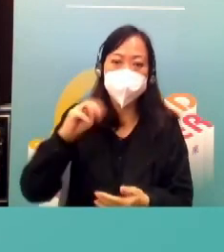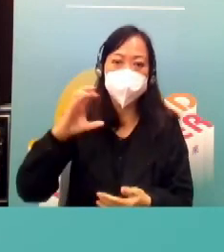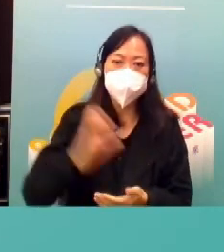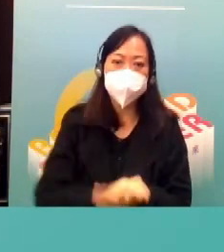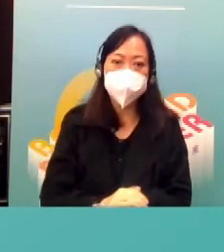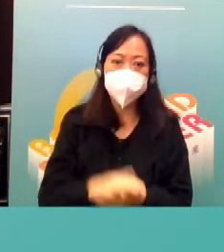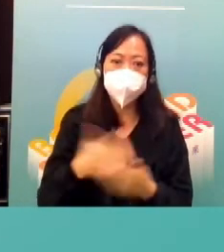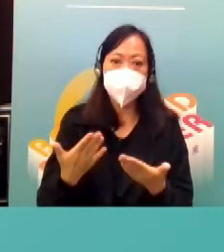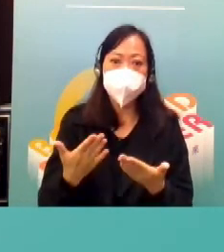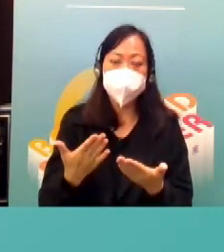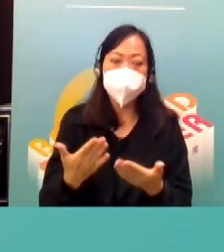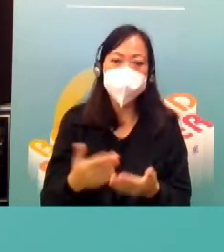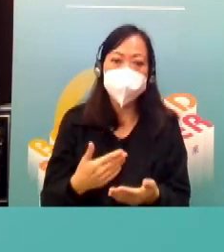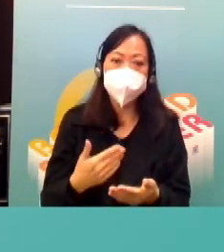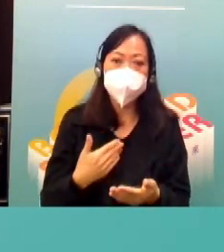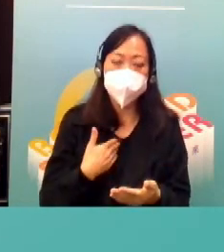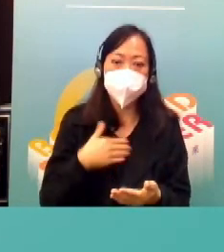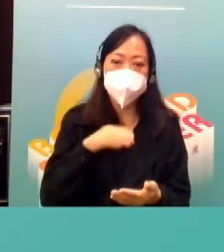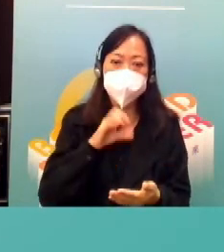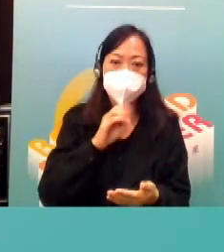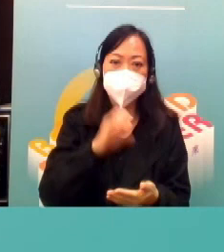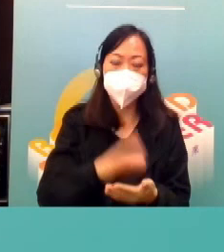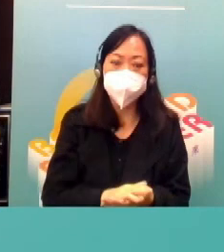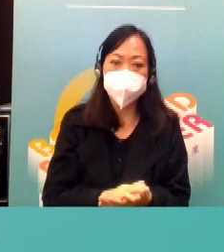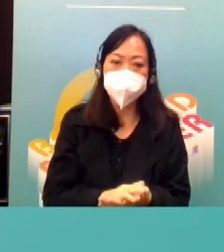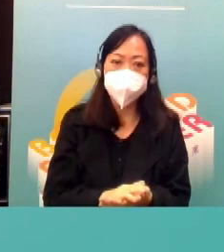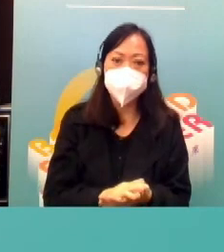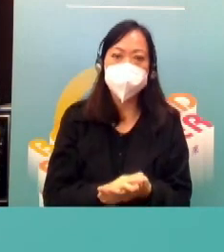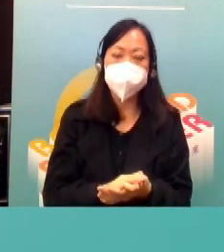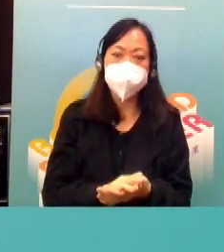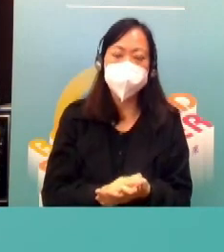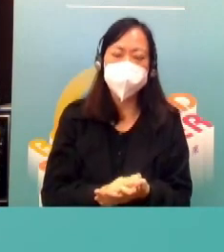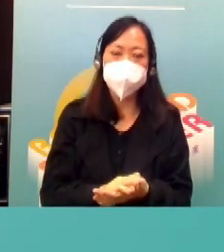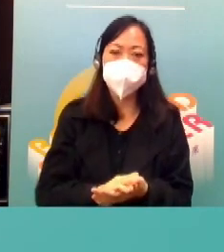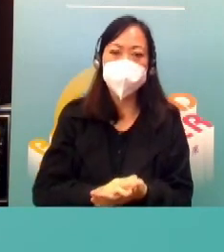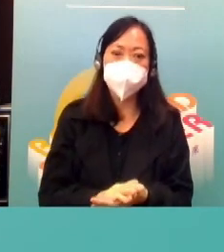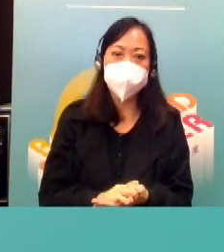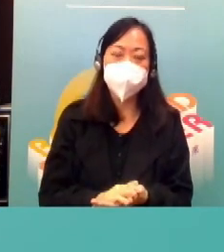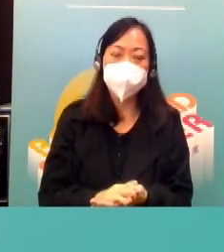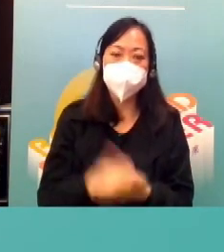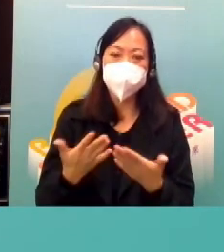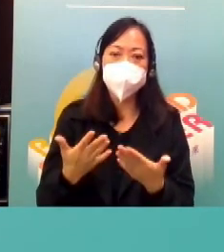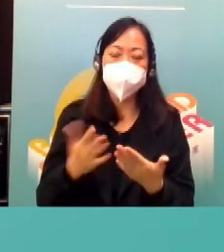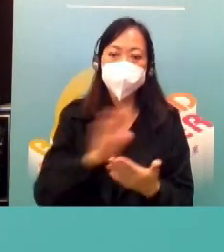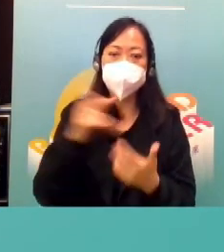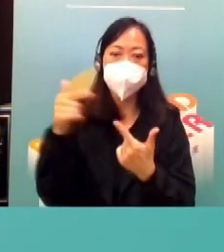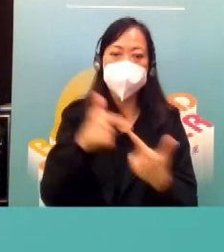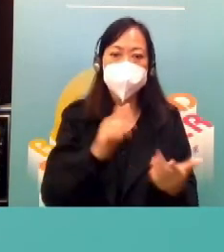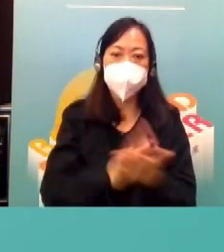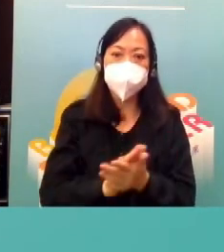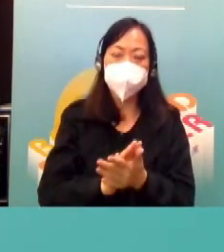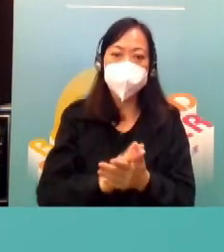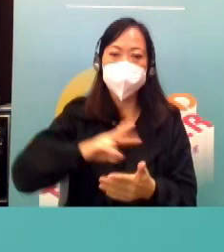about in this changing global economy, we need to have more sustainable